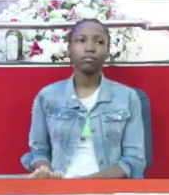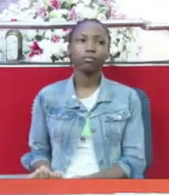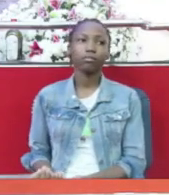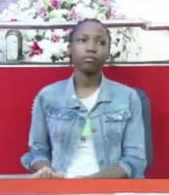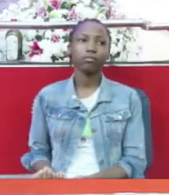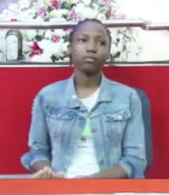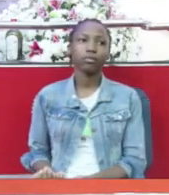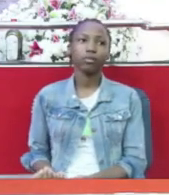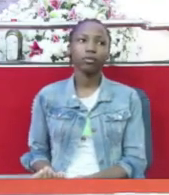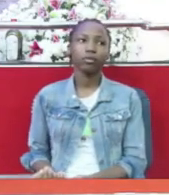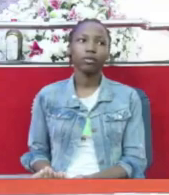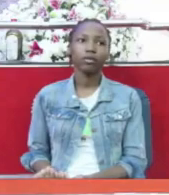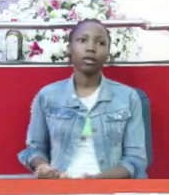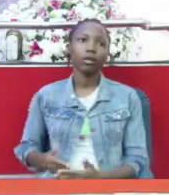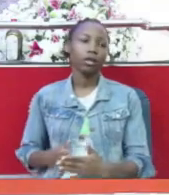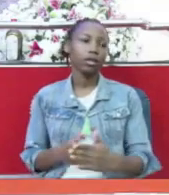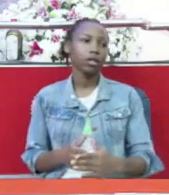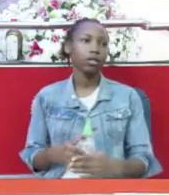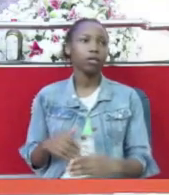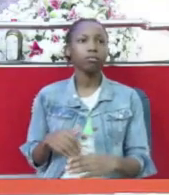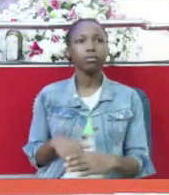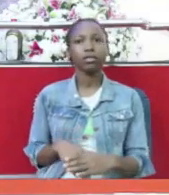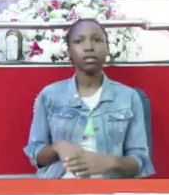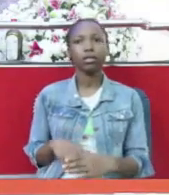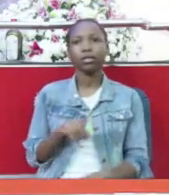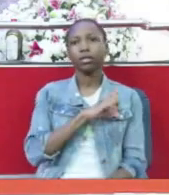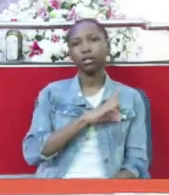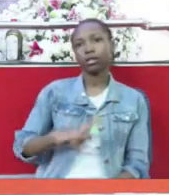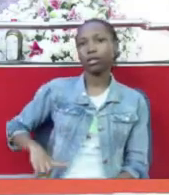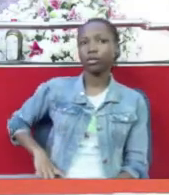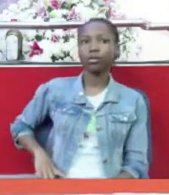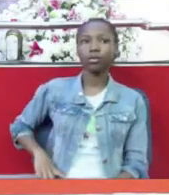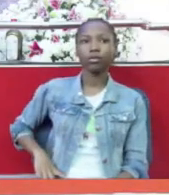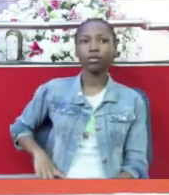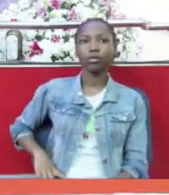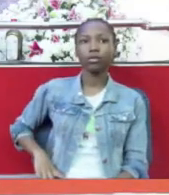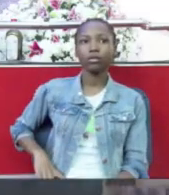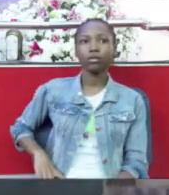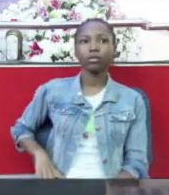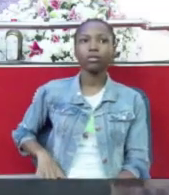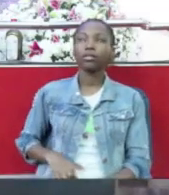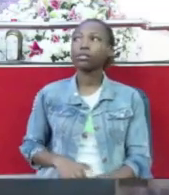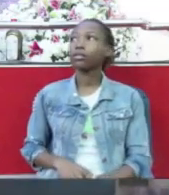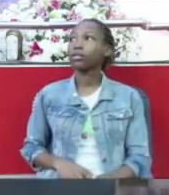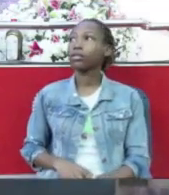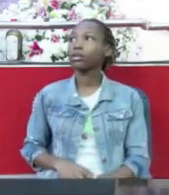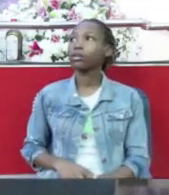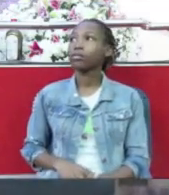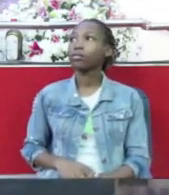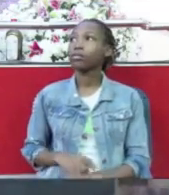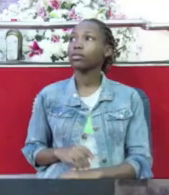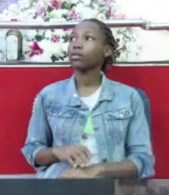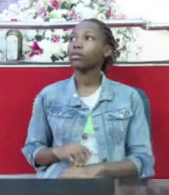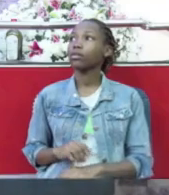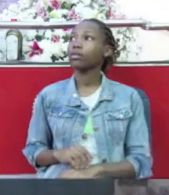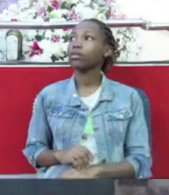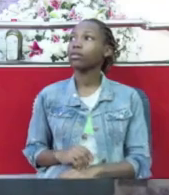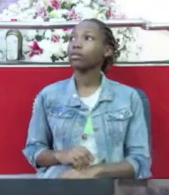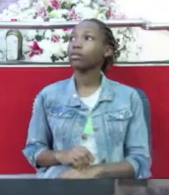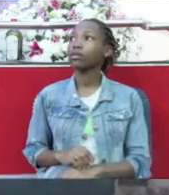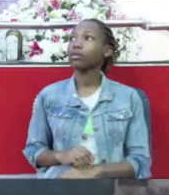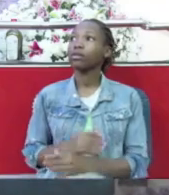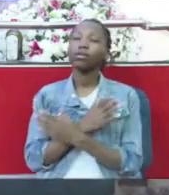Mungu katika upendo? Into that. And this is where I call on my friend and my senior